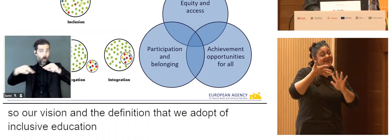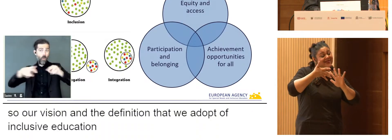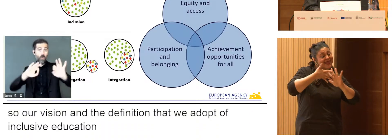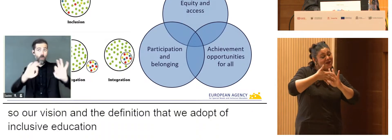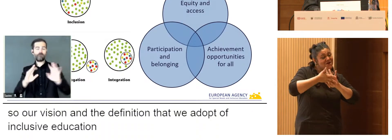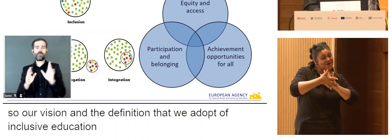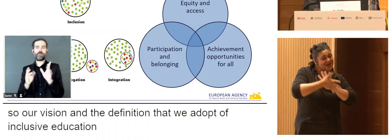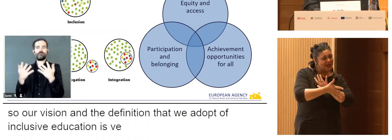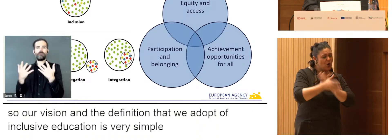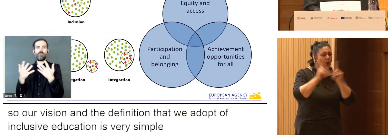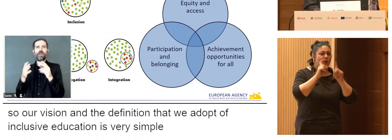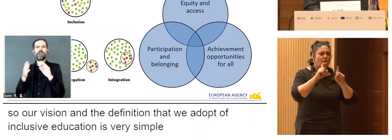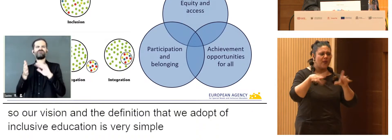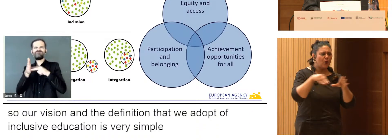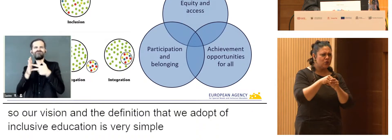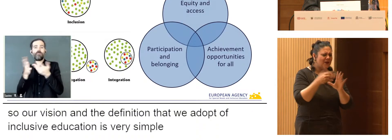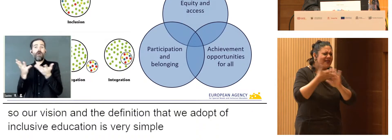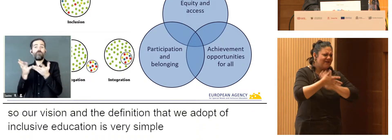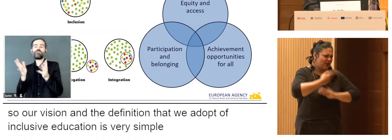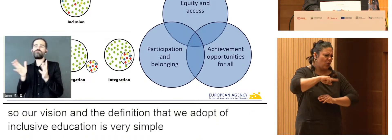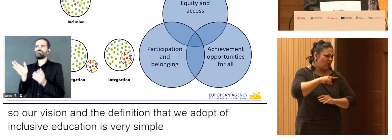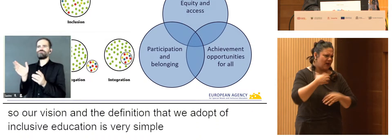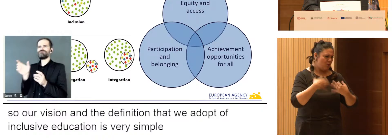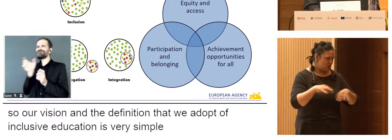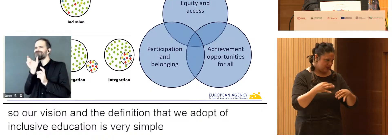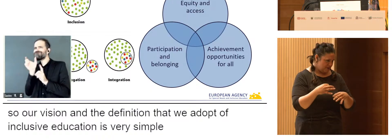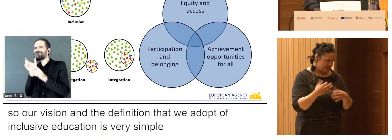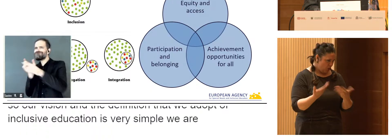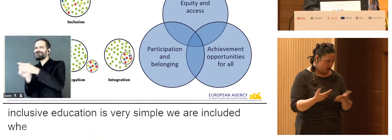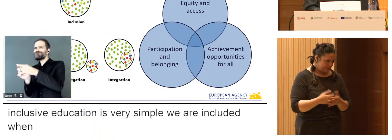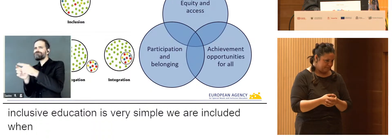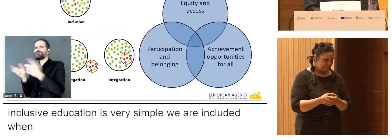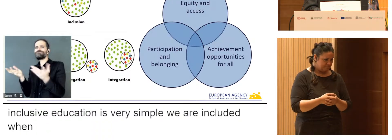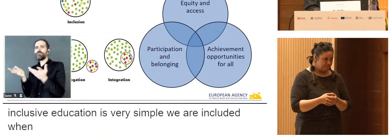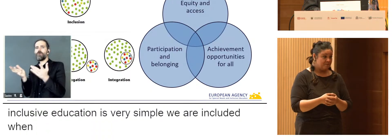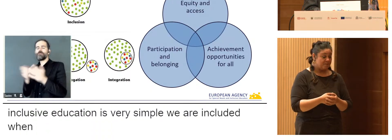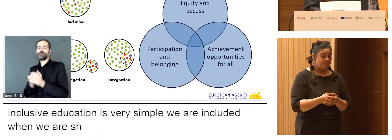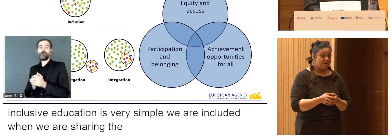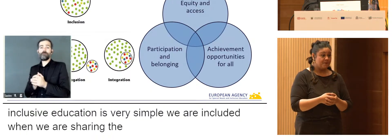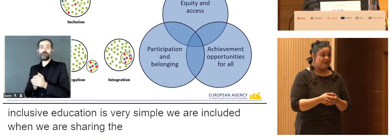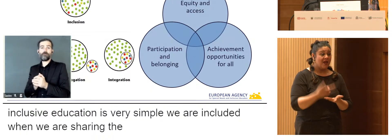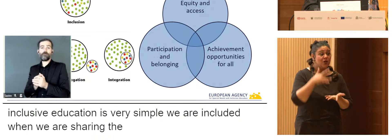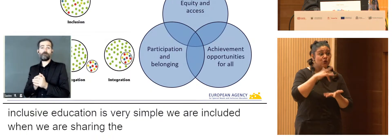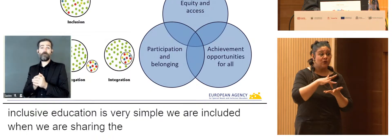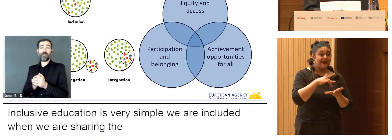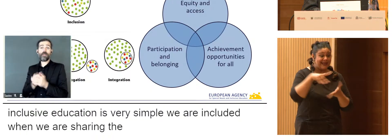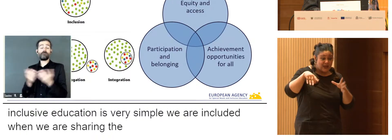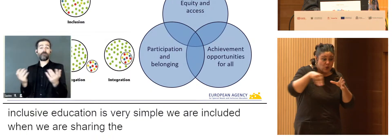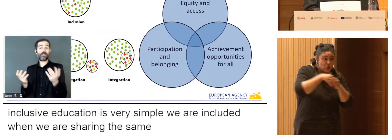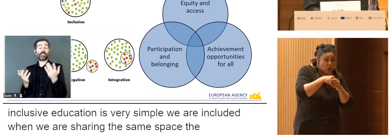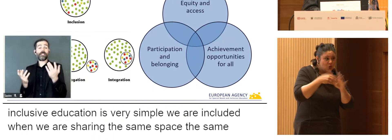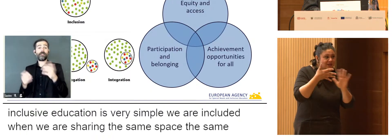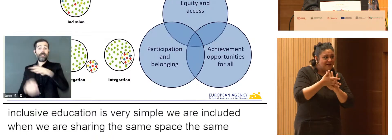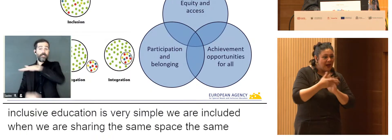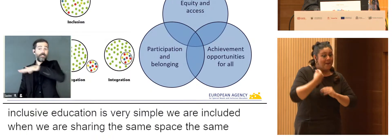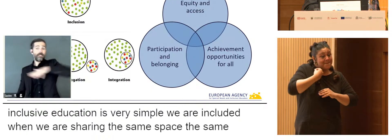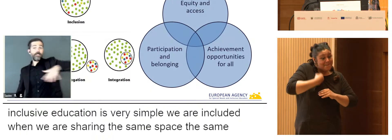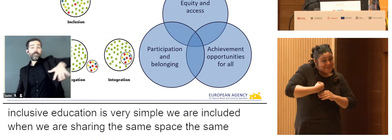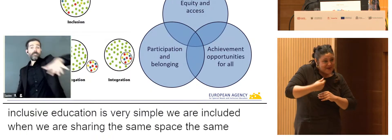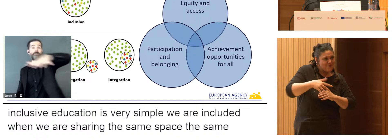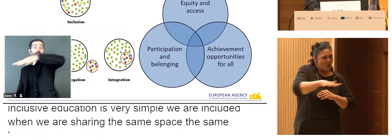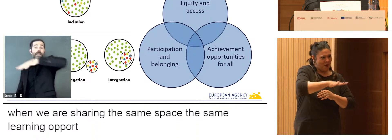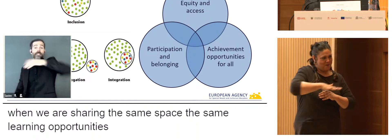very simple. We are included when we are sharing the same space, the same learning